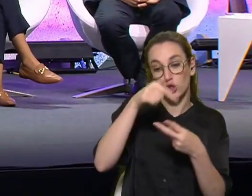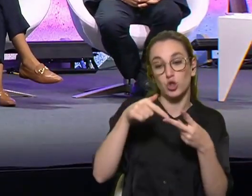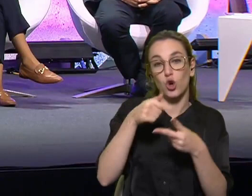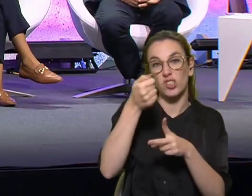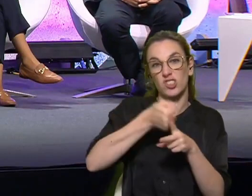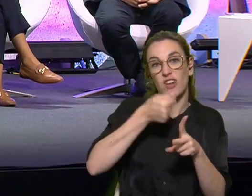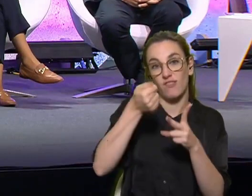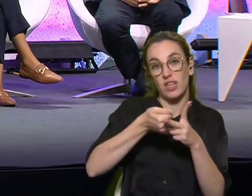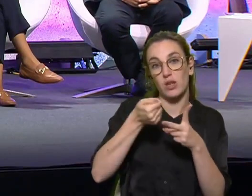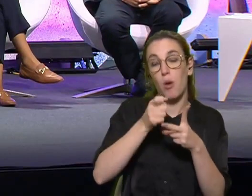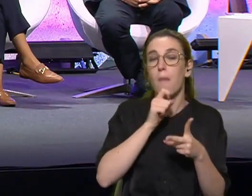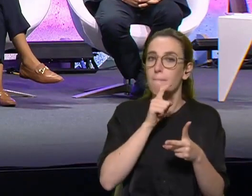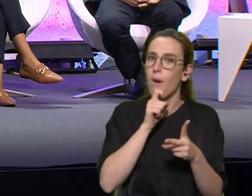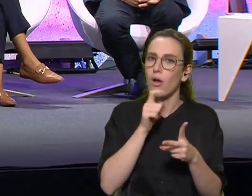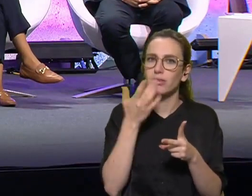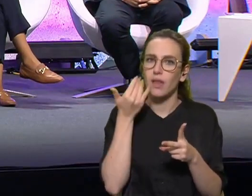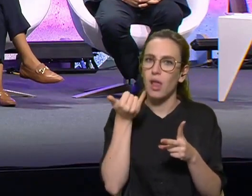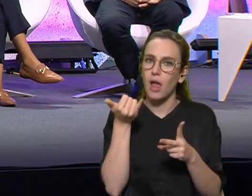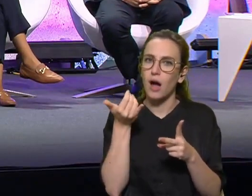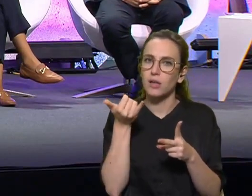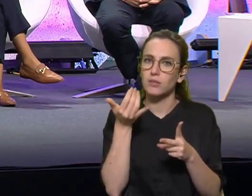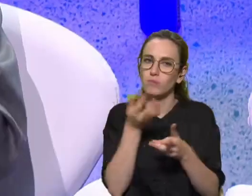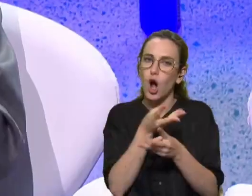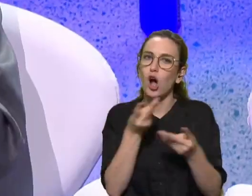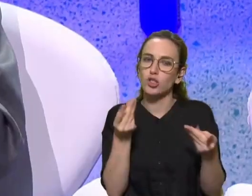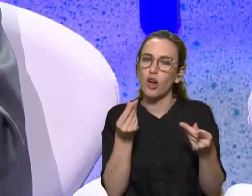be tackled by these